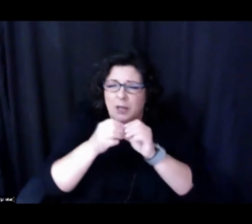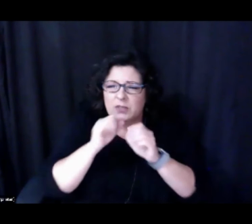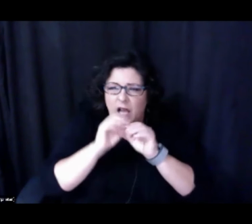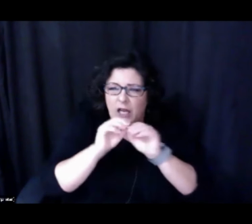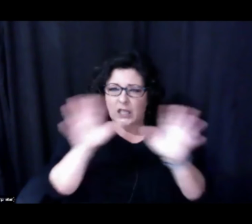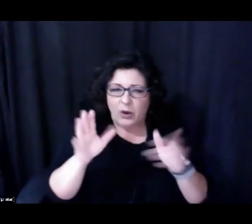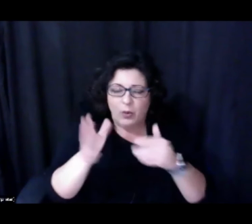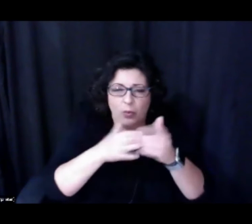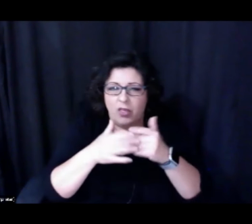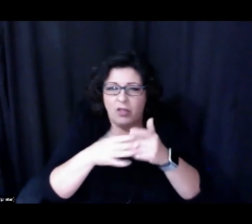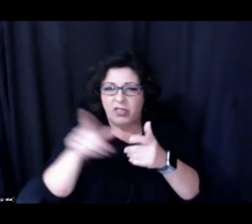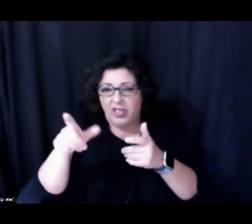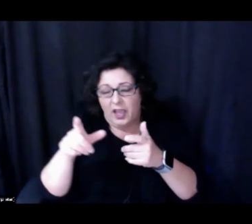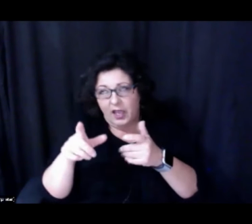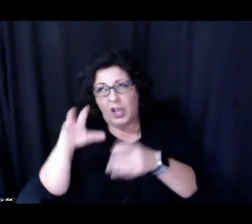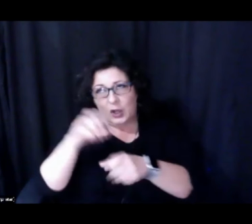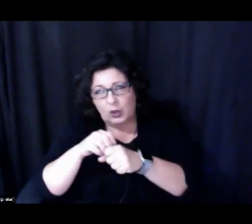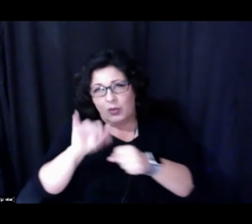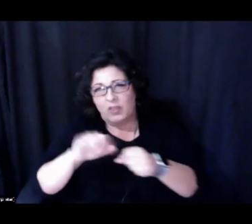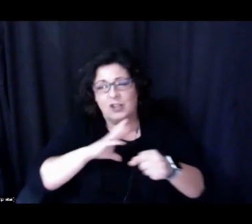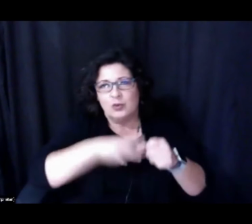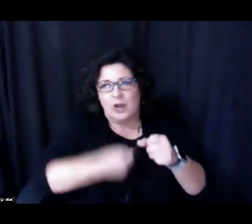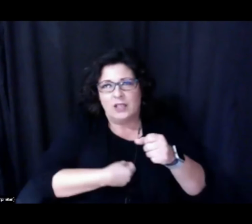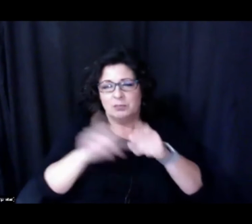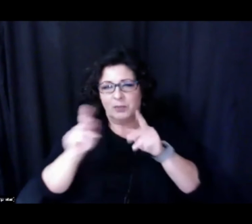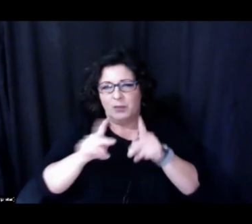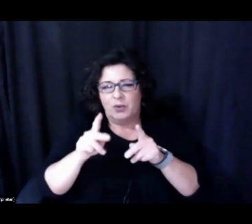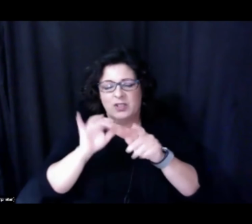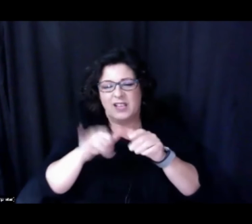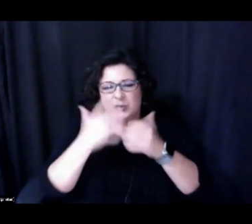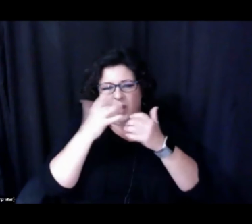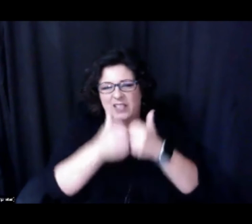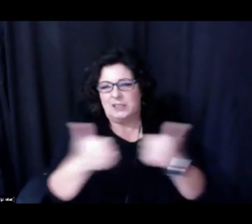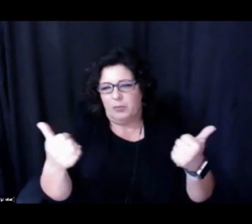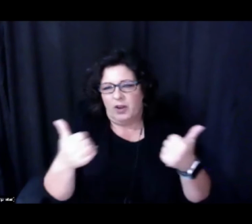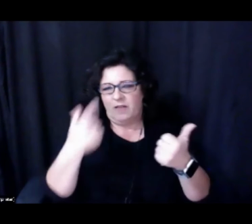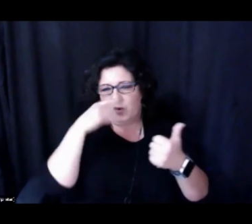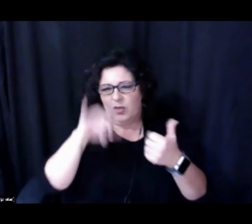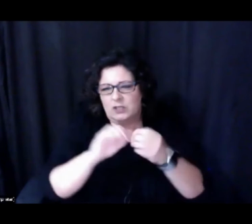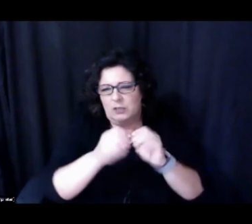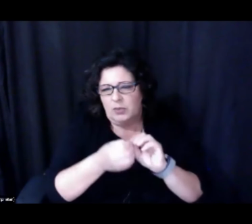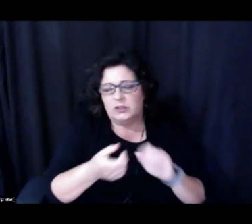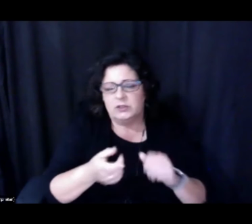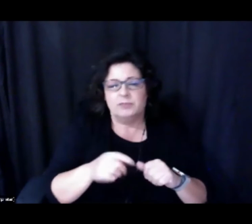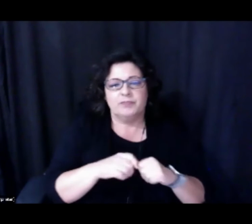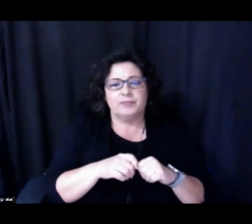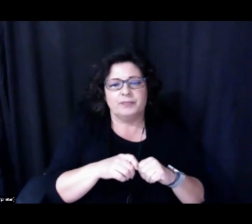or not they did include trans folks. So that's why it's kind of separated out for these statistics.